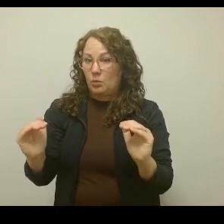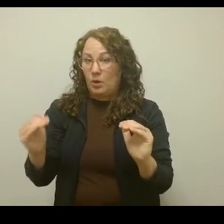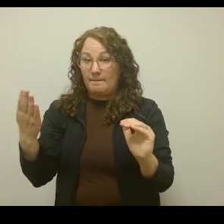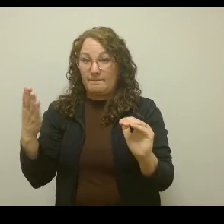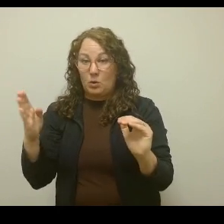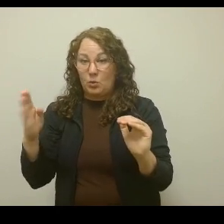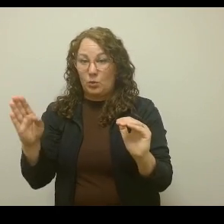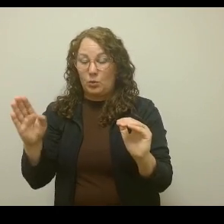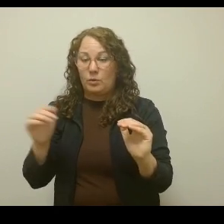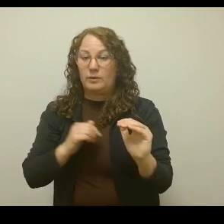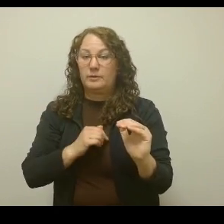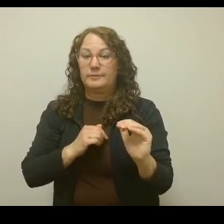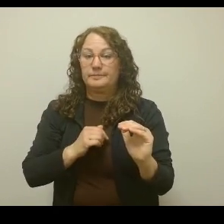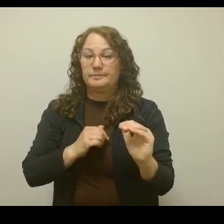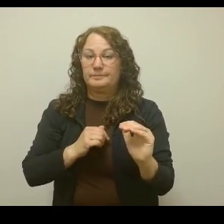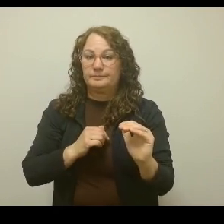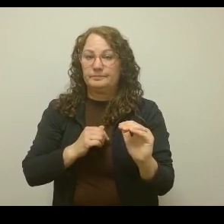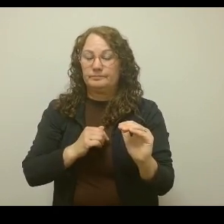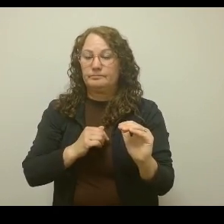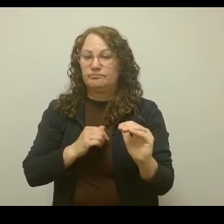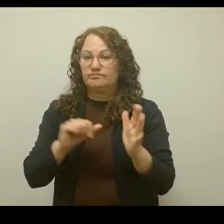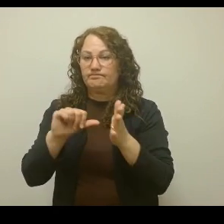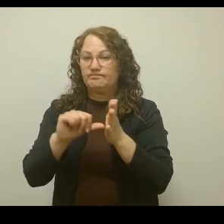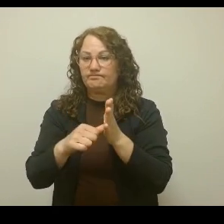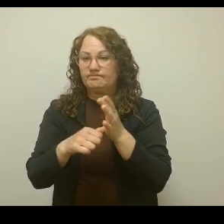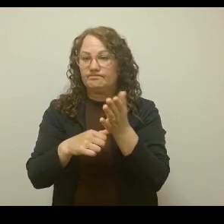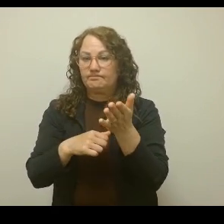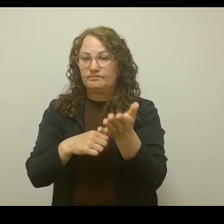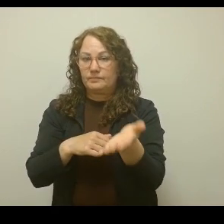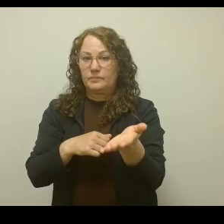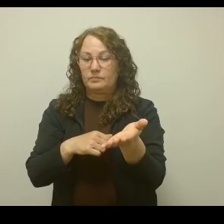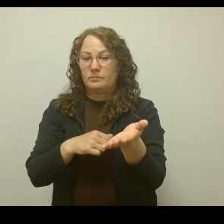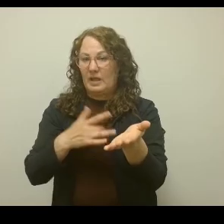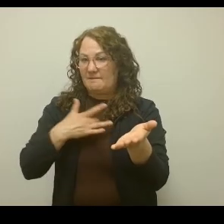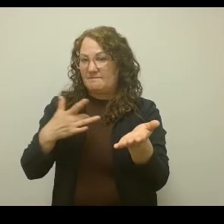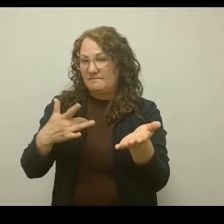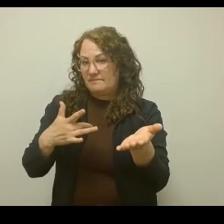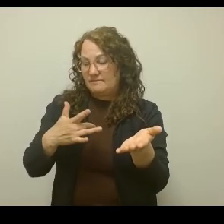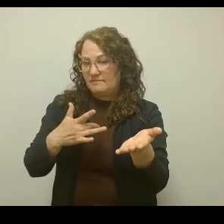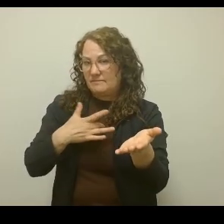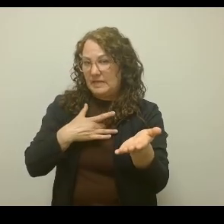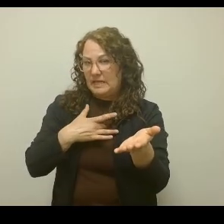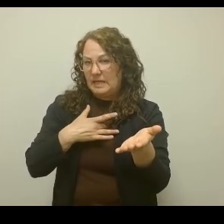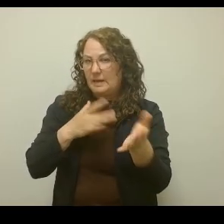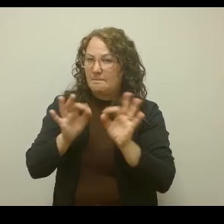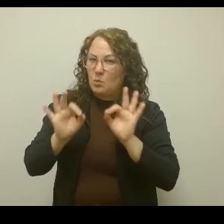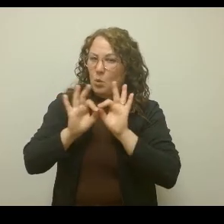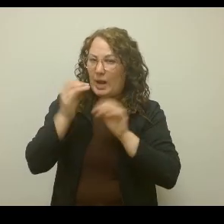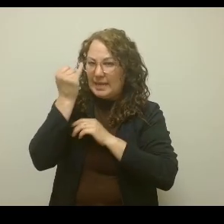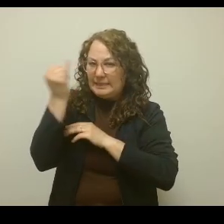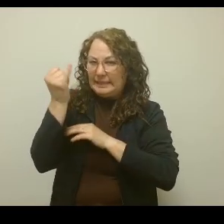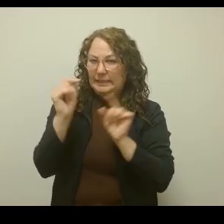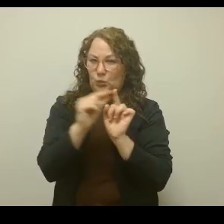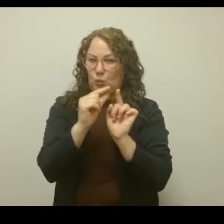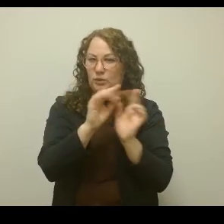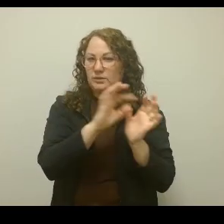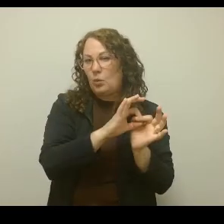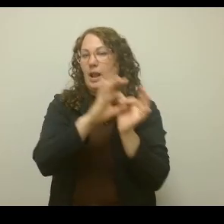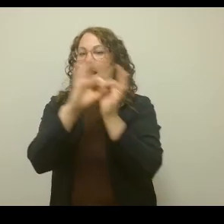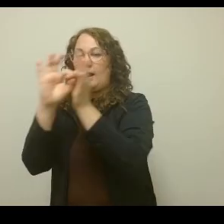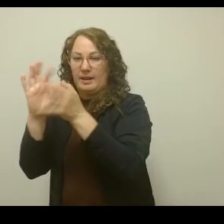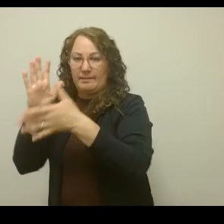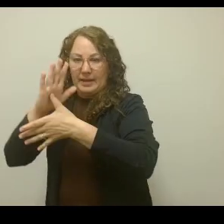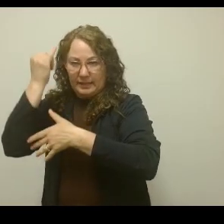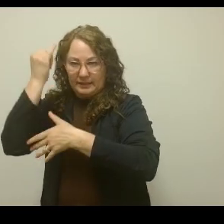blue, I've highlighted what I feel are the key ideas or words that relate back to the